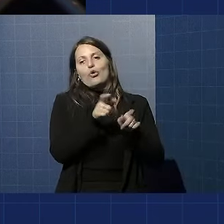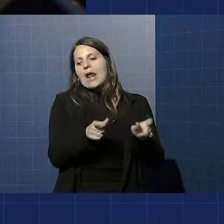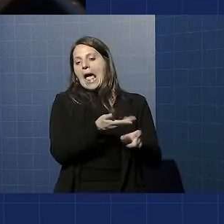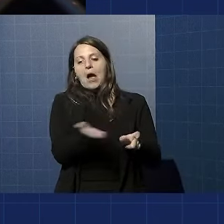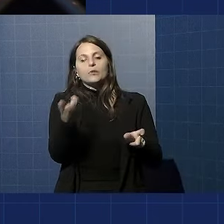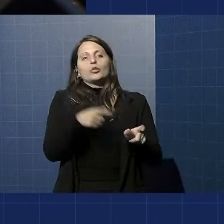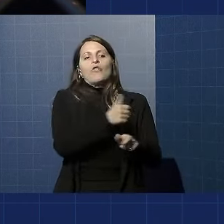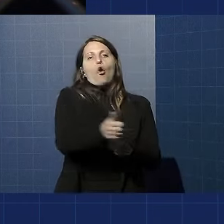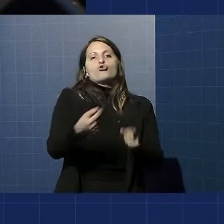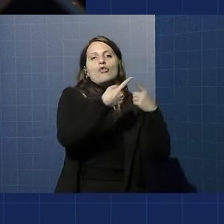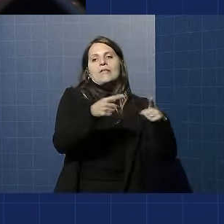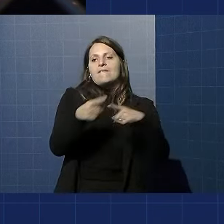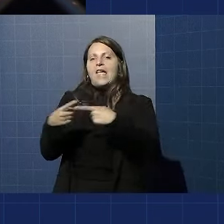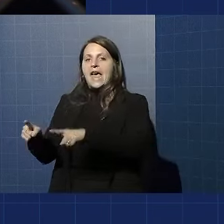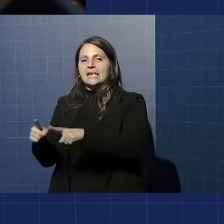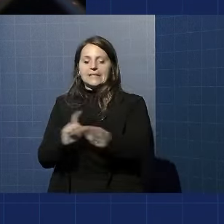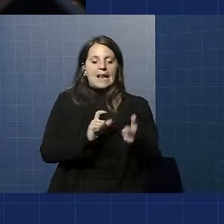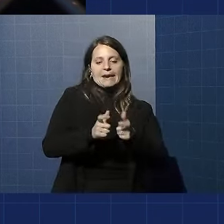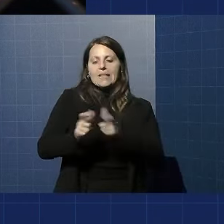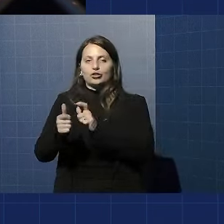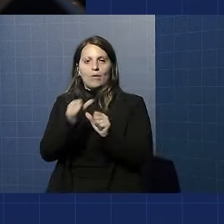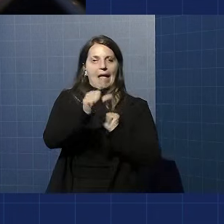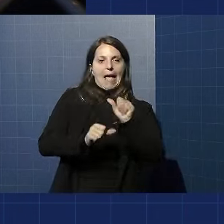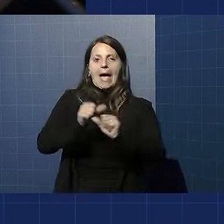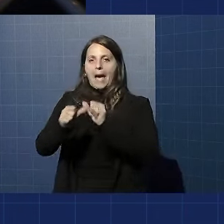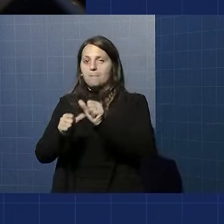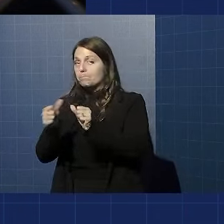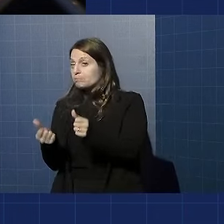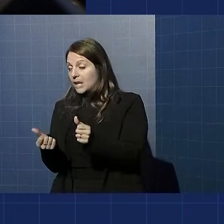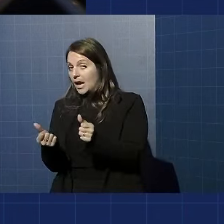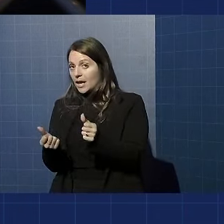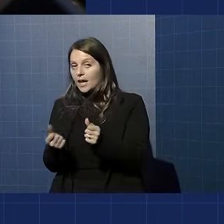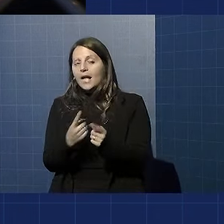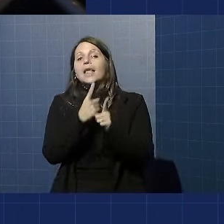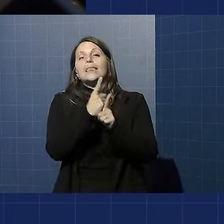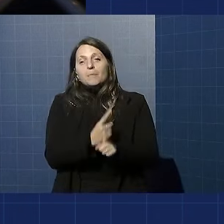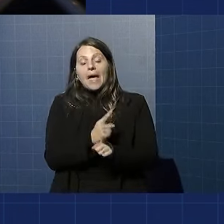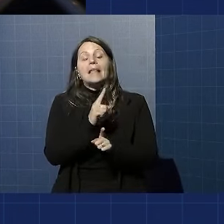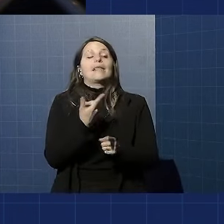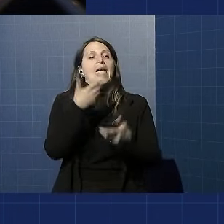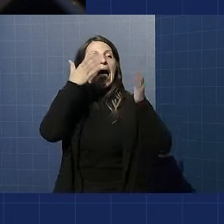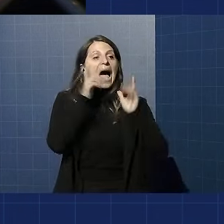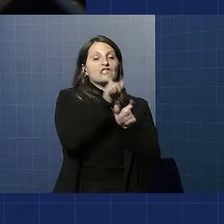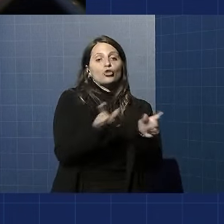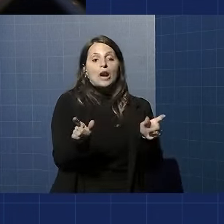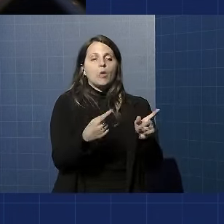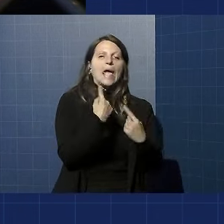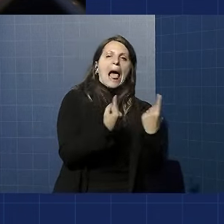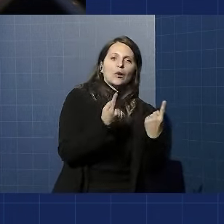had astronauts, this is exceptional, that are fitter when they come back to Earth. These are really the exceptions, I would say.